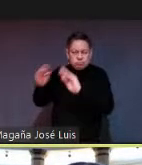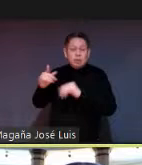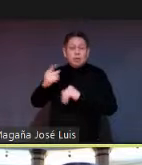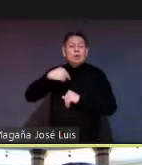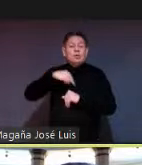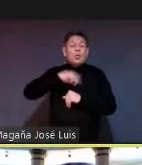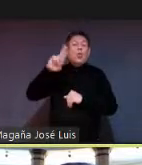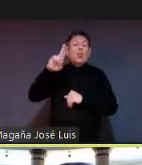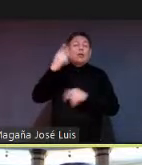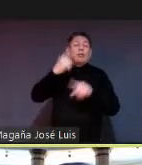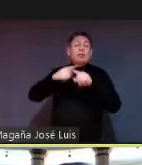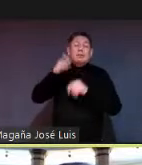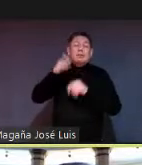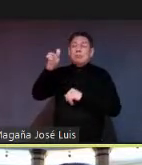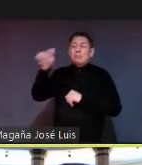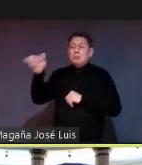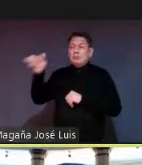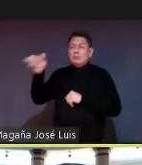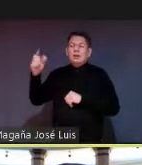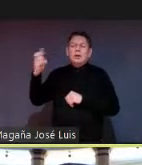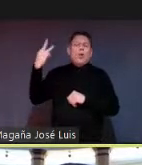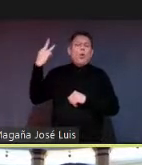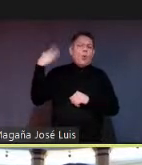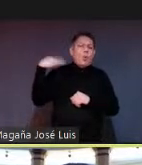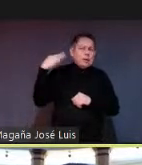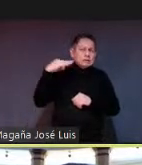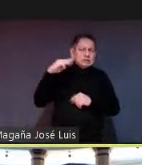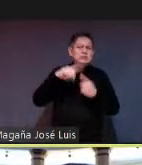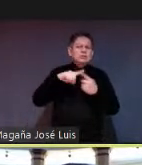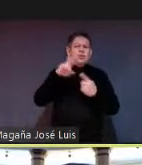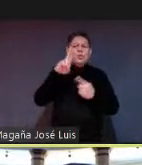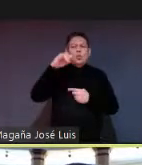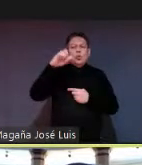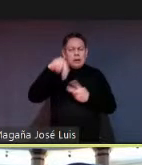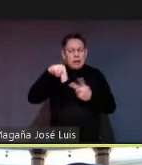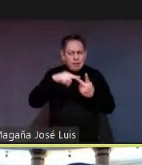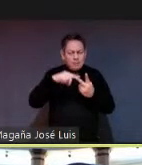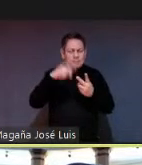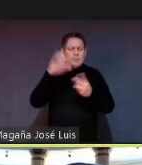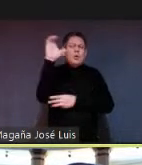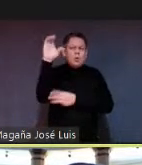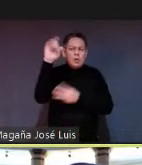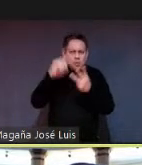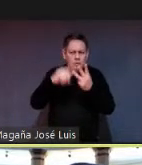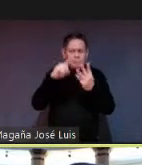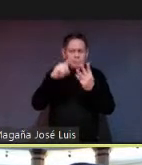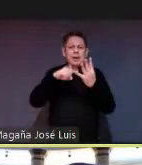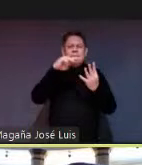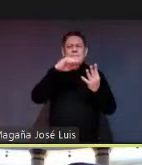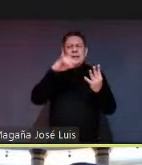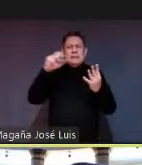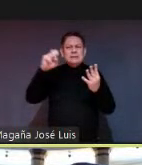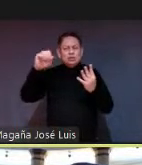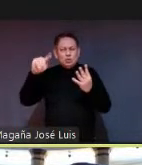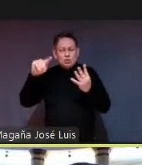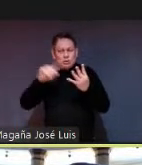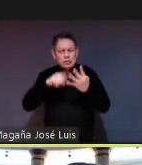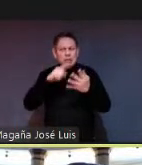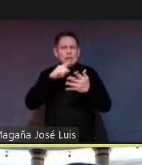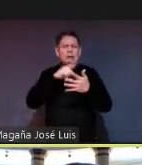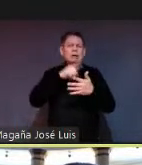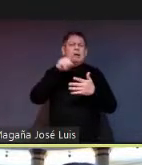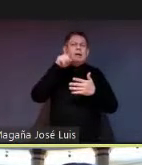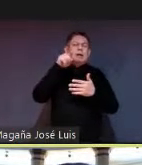values here. We visited multiple universities in Washington, UNAM in Mexico, Columbia,